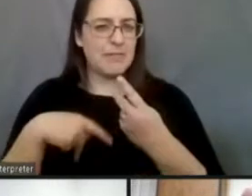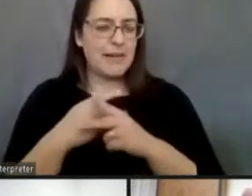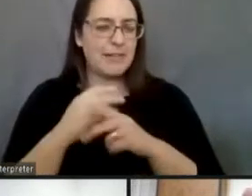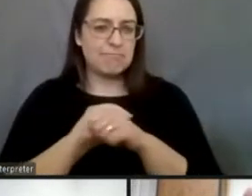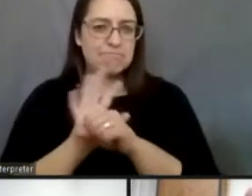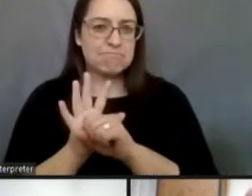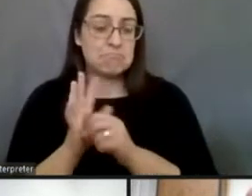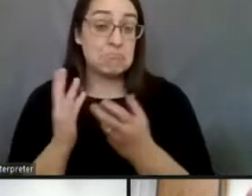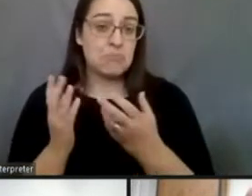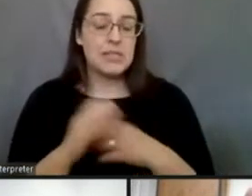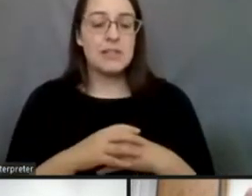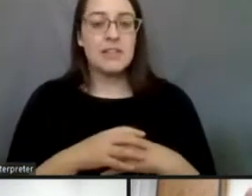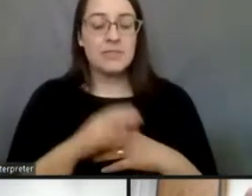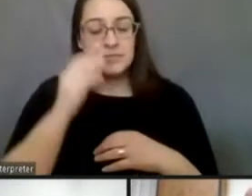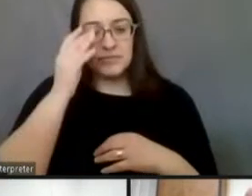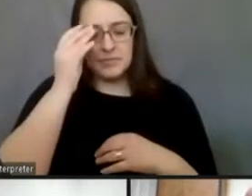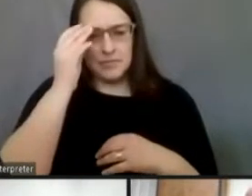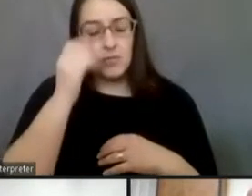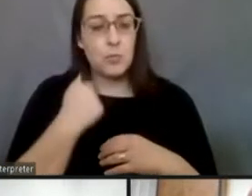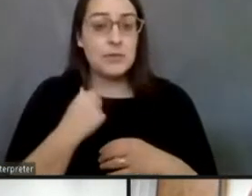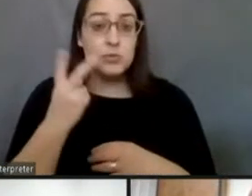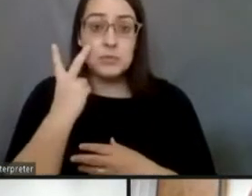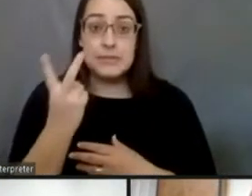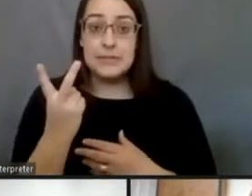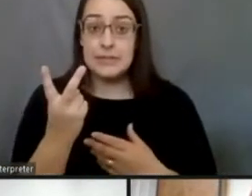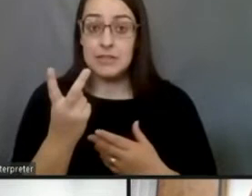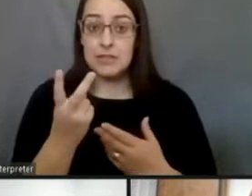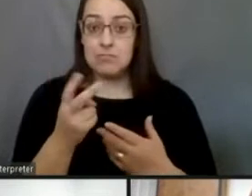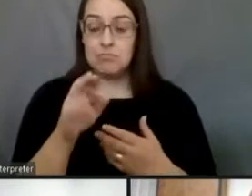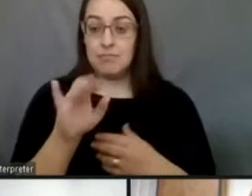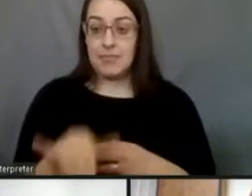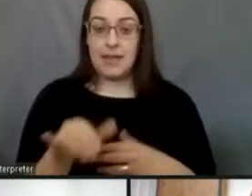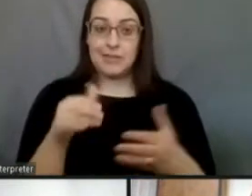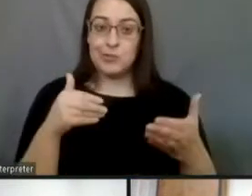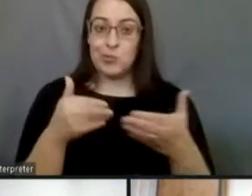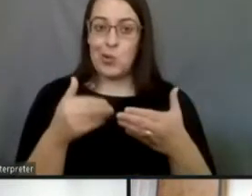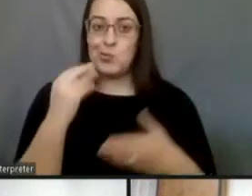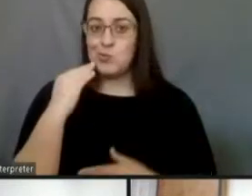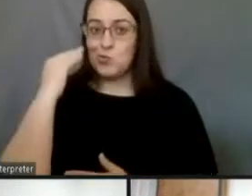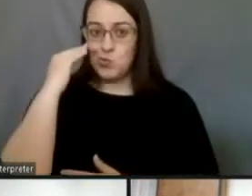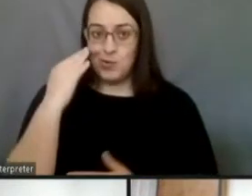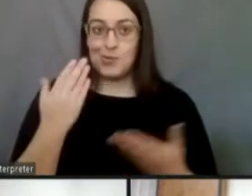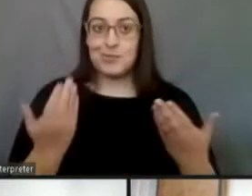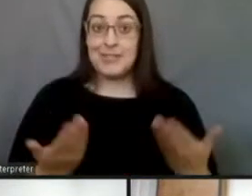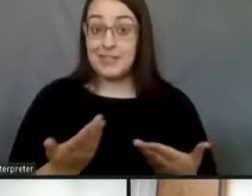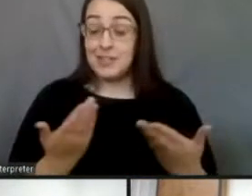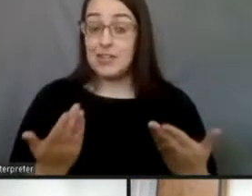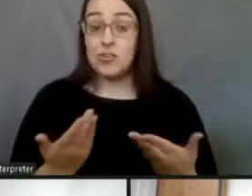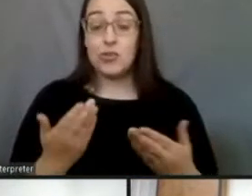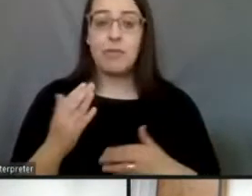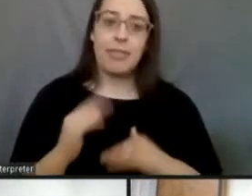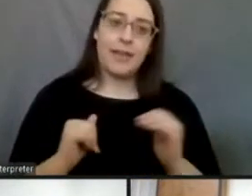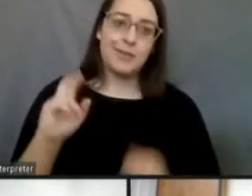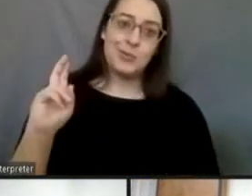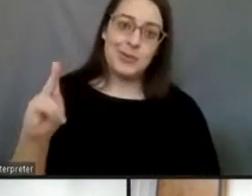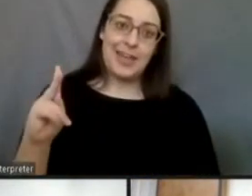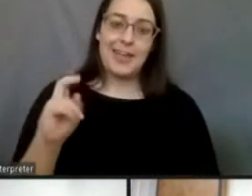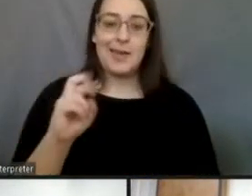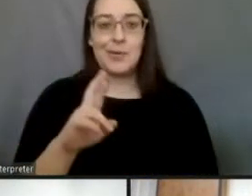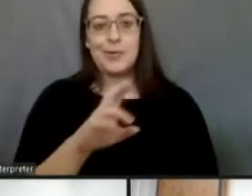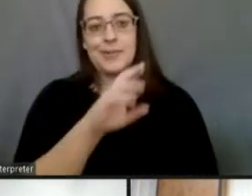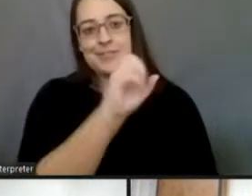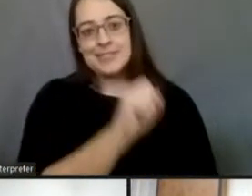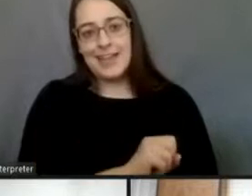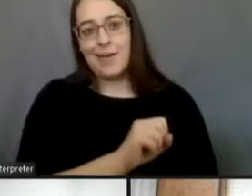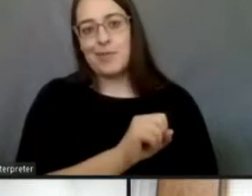Becoming a thing, and just wanted to see, since that is closer to home for us than the UK and South Africa and some of the